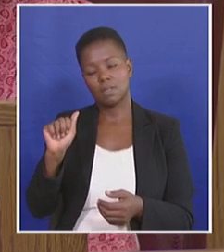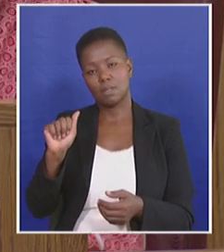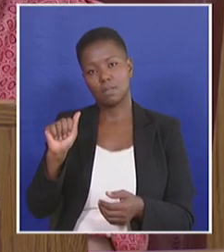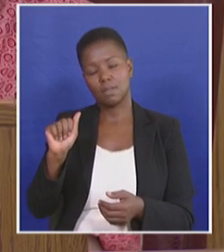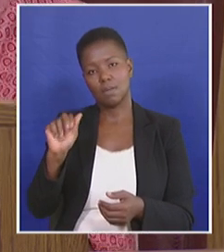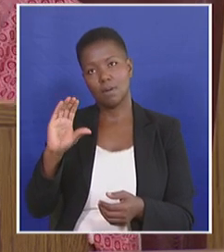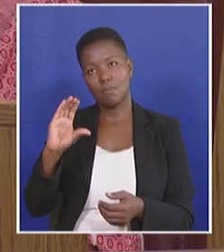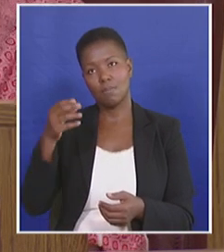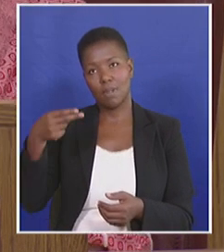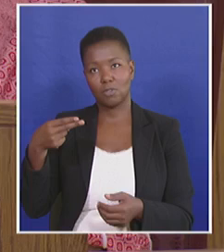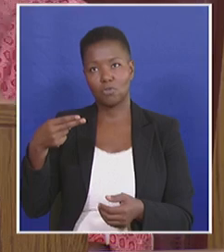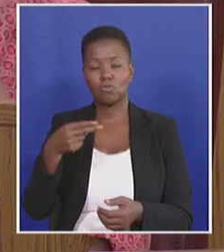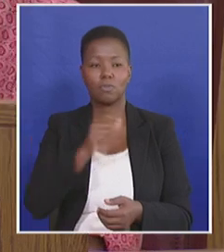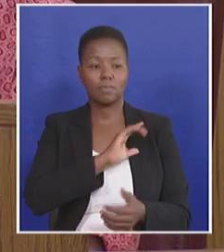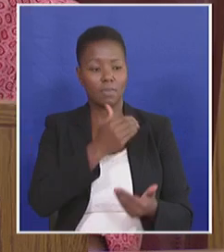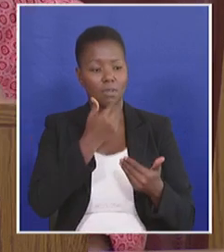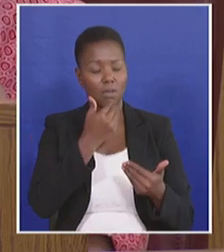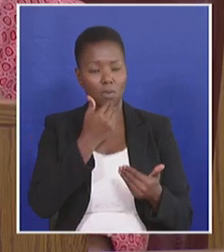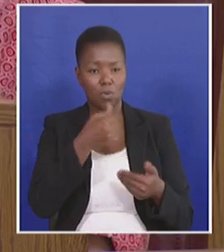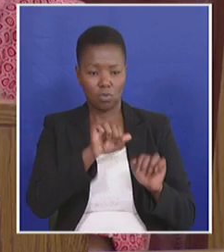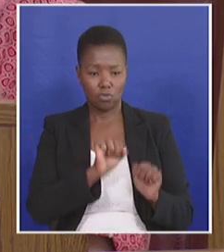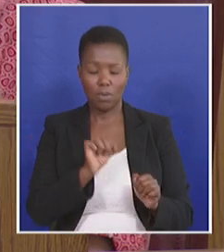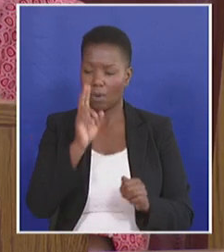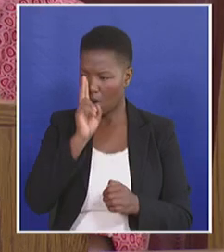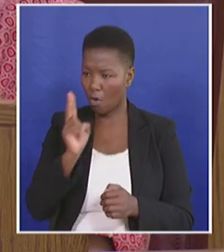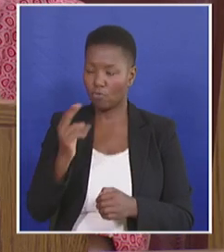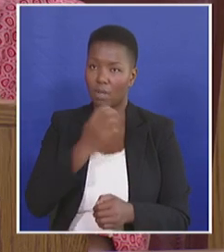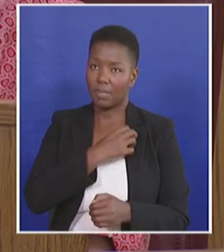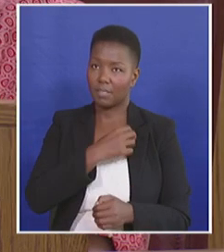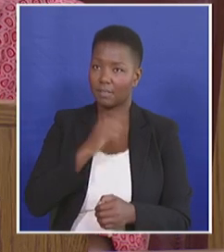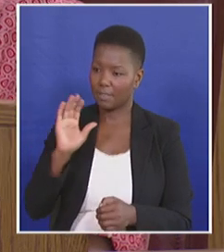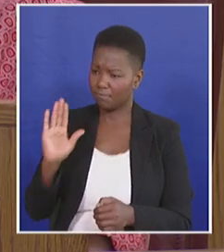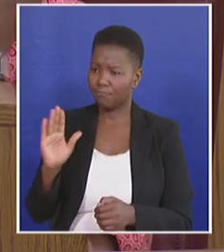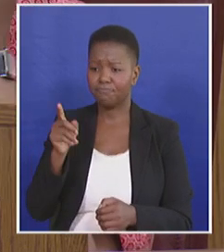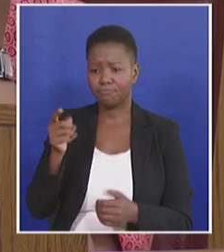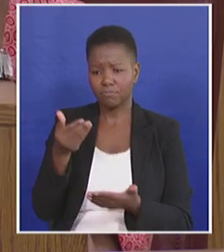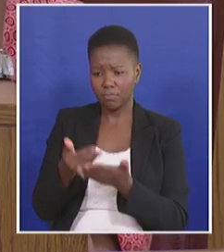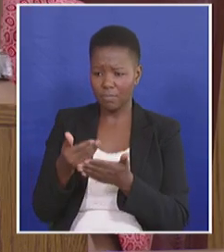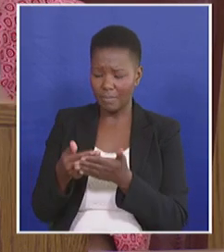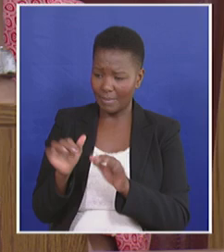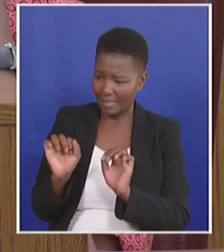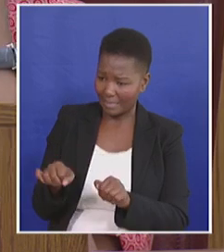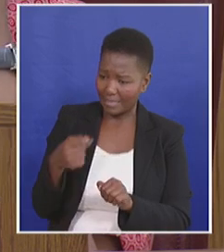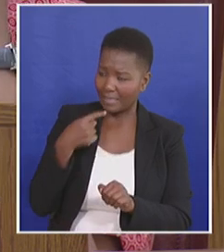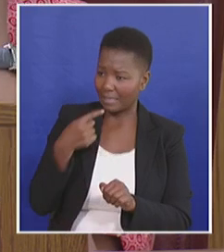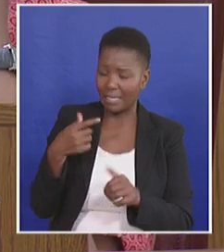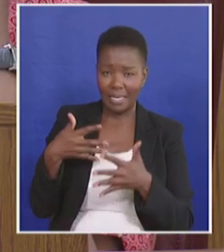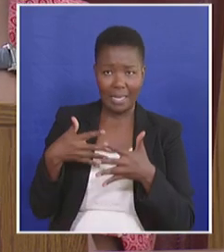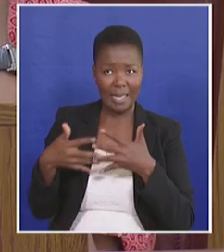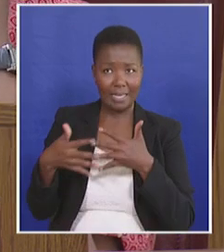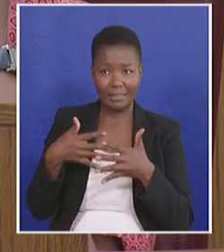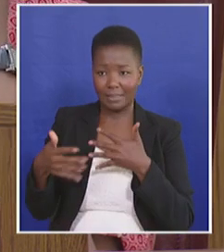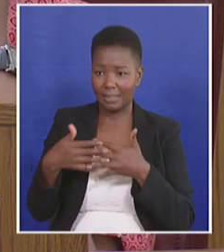Thank you, Honorable Chairperson, Honorable Minister. I think you will agree with me that any credible